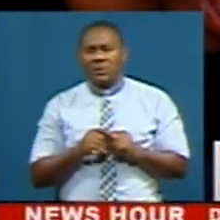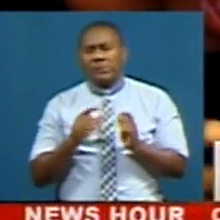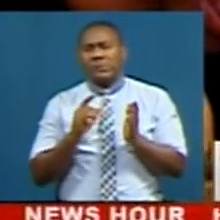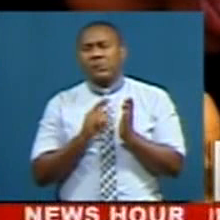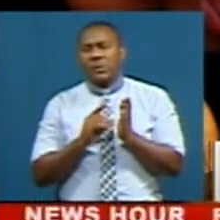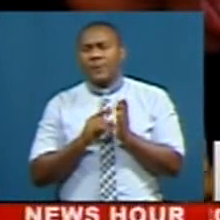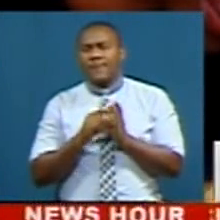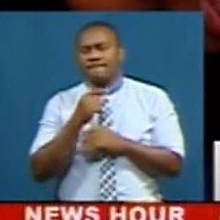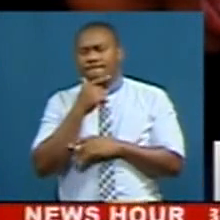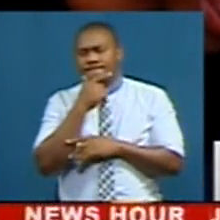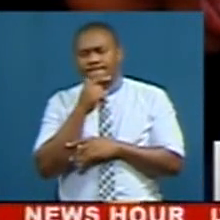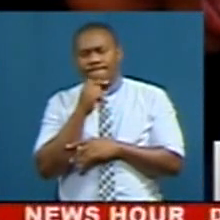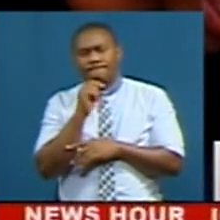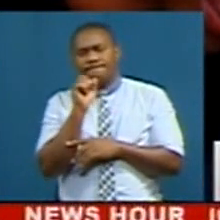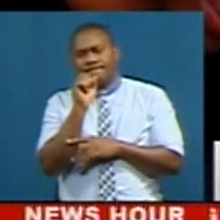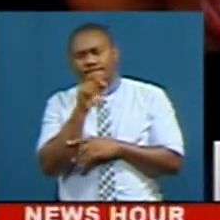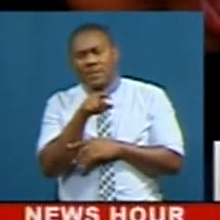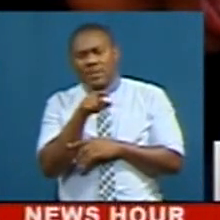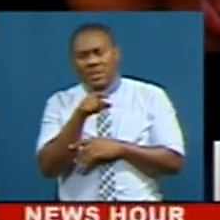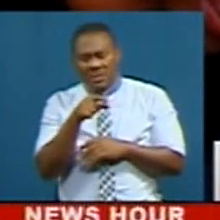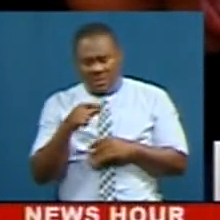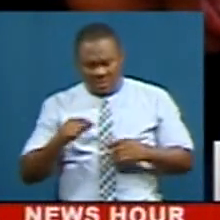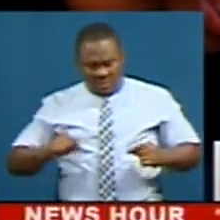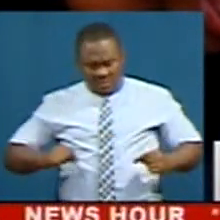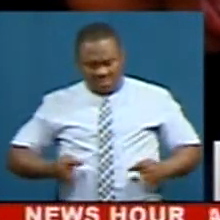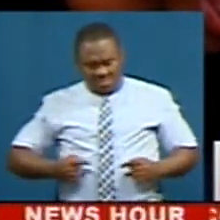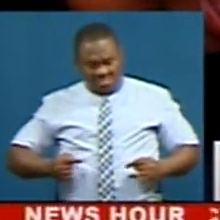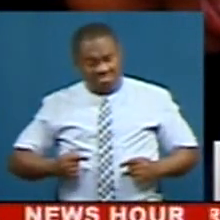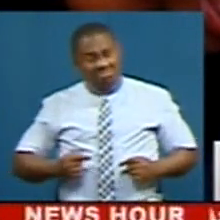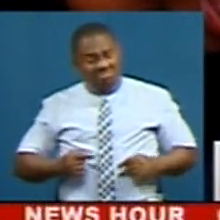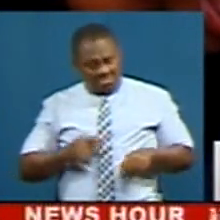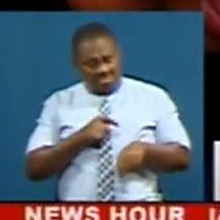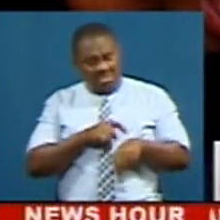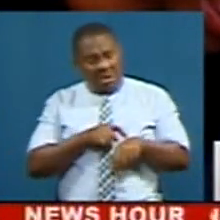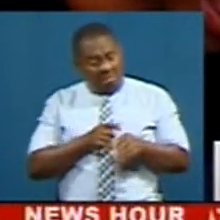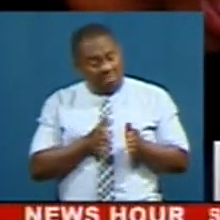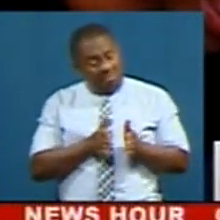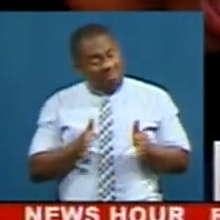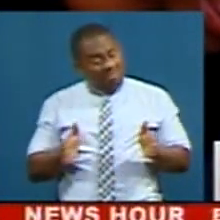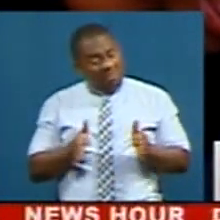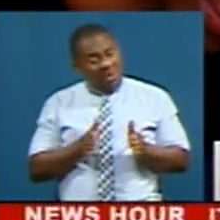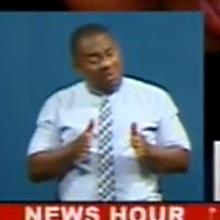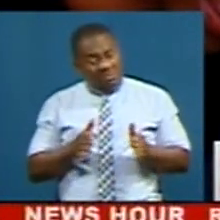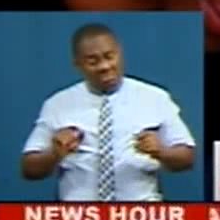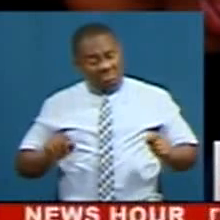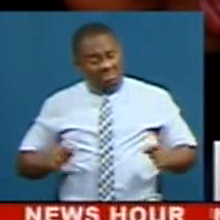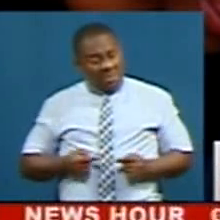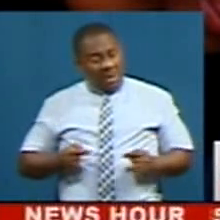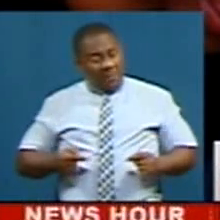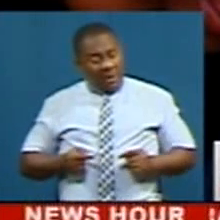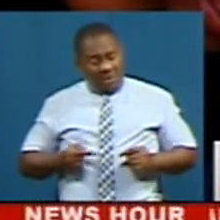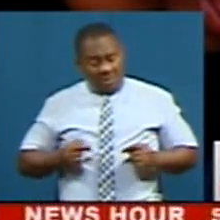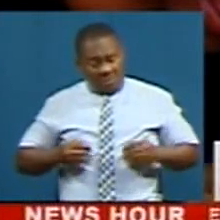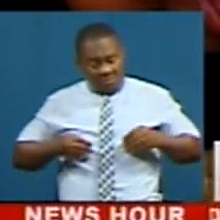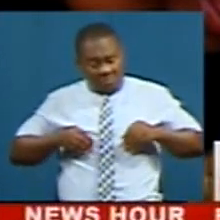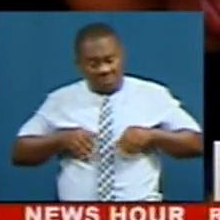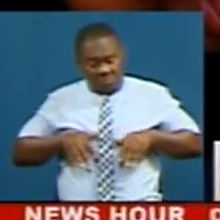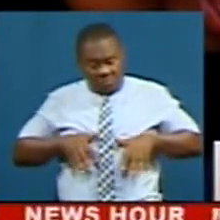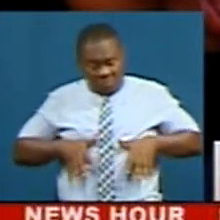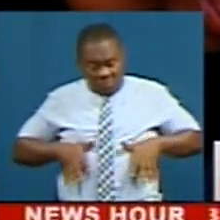questions, the duration of the pain, does the pain radiate to other parts of the